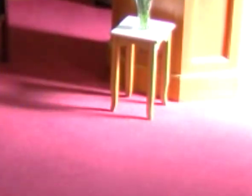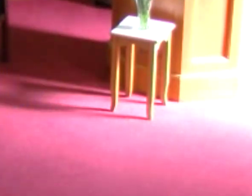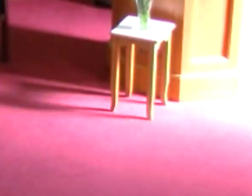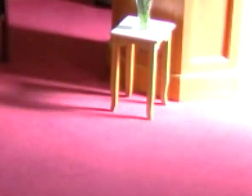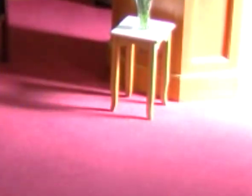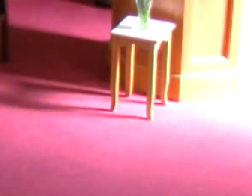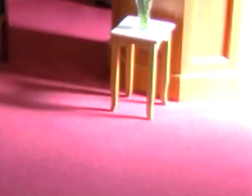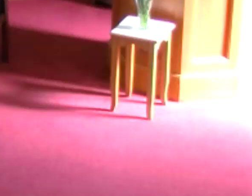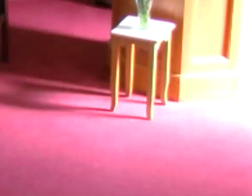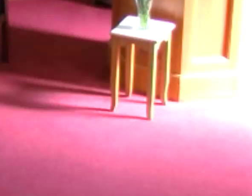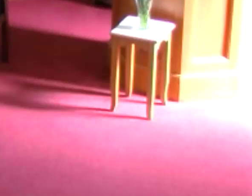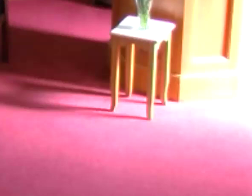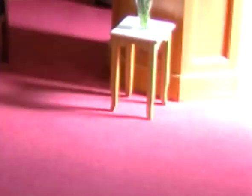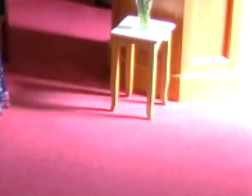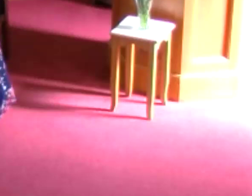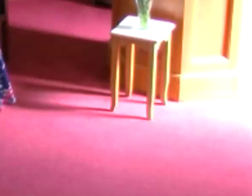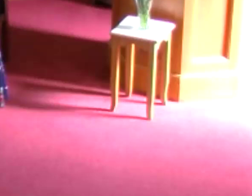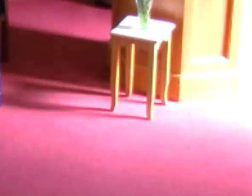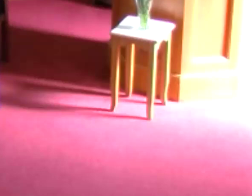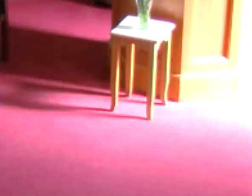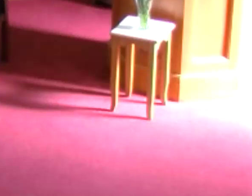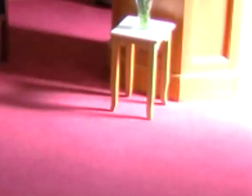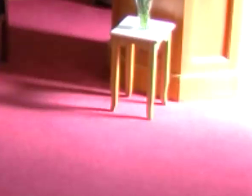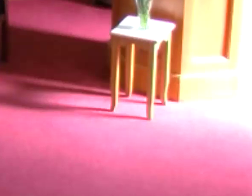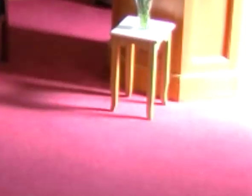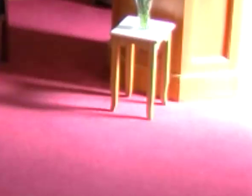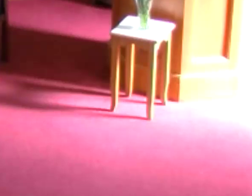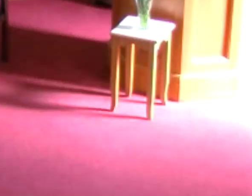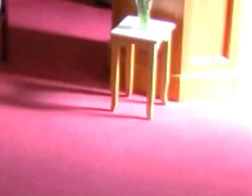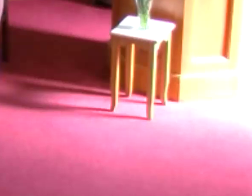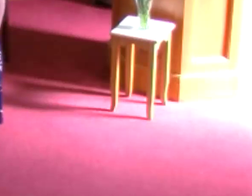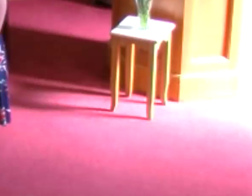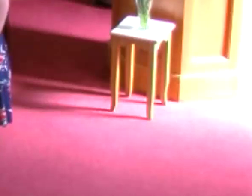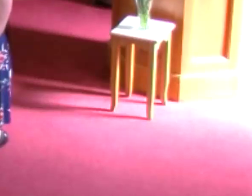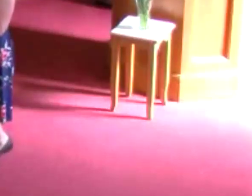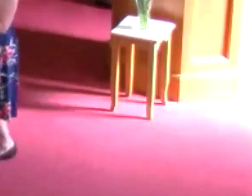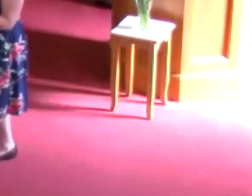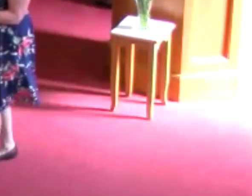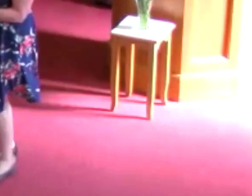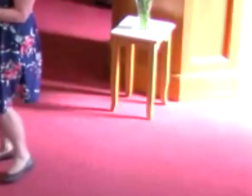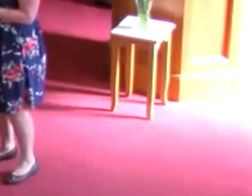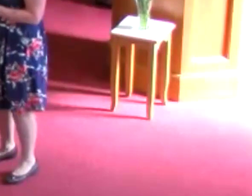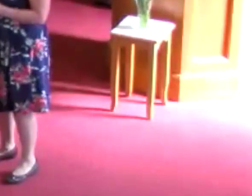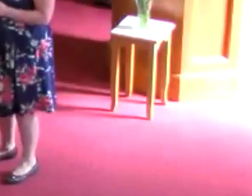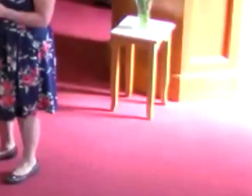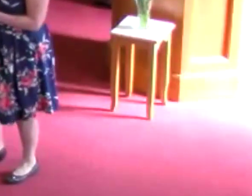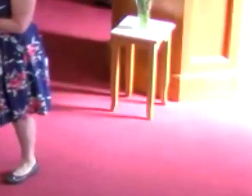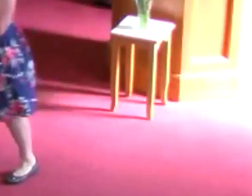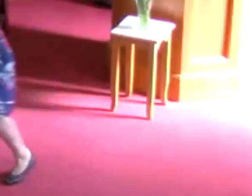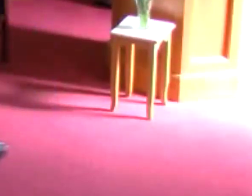have many cooks in the kitchen. Yes. Well, welcome. Let me get over to the